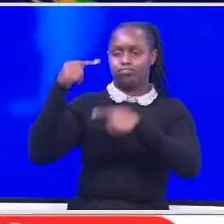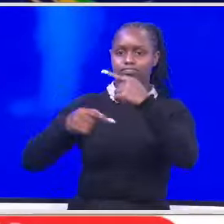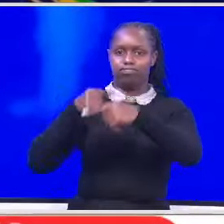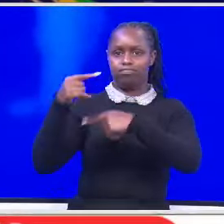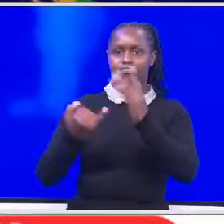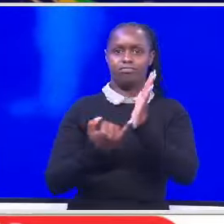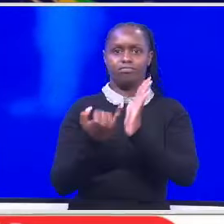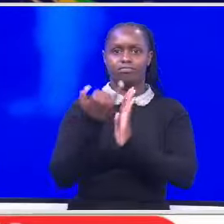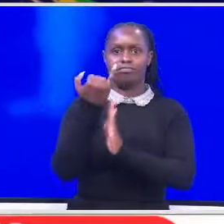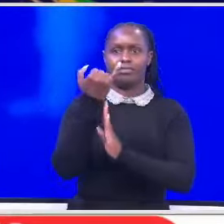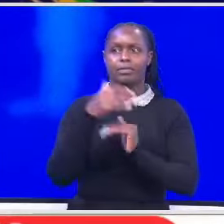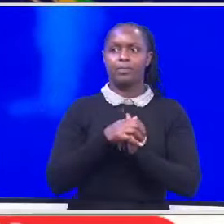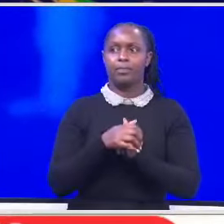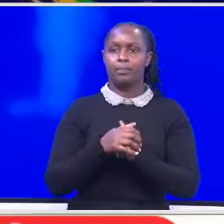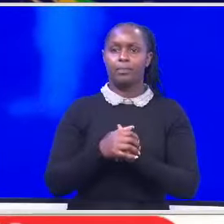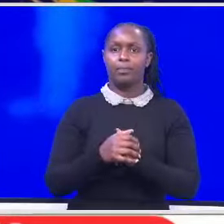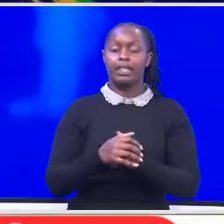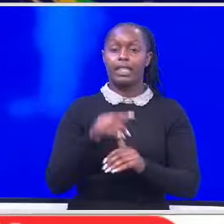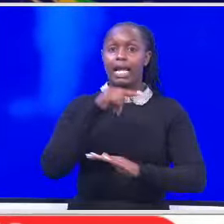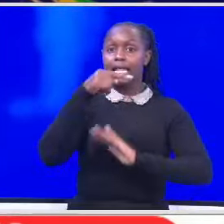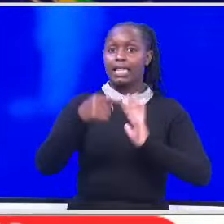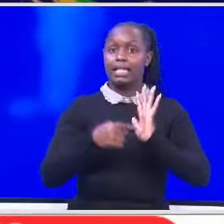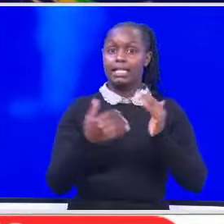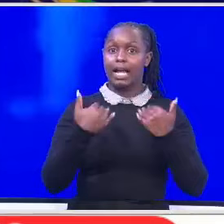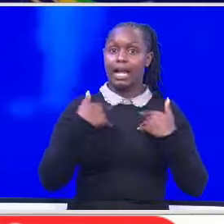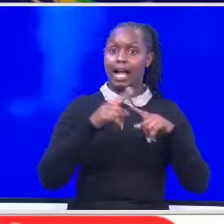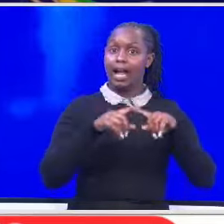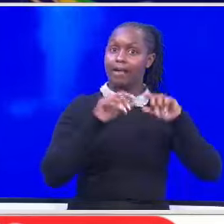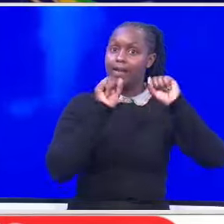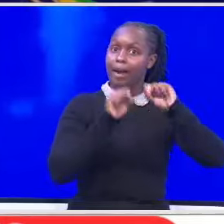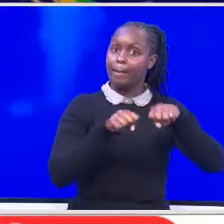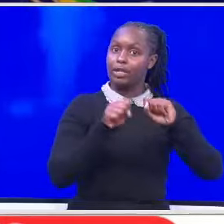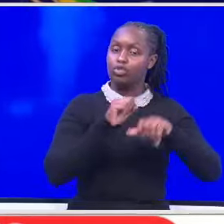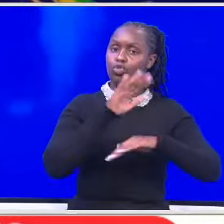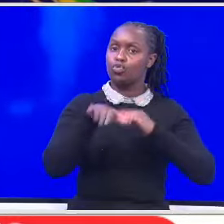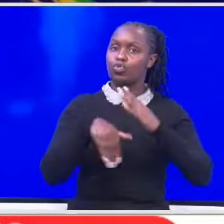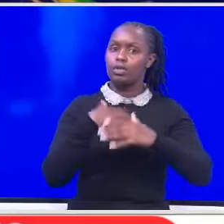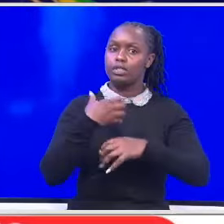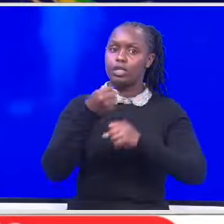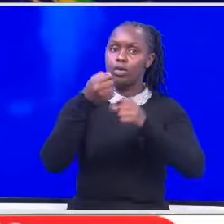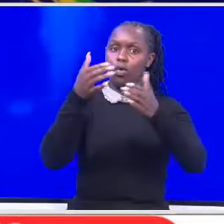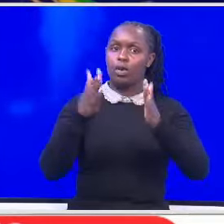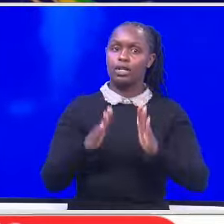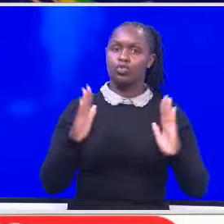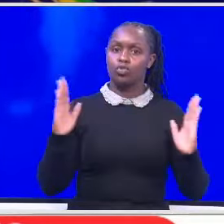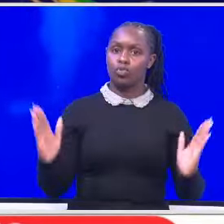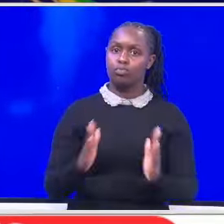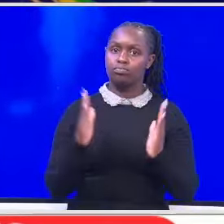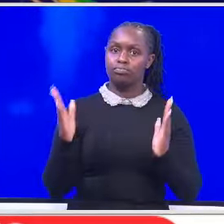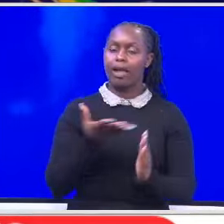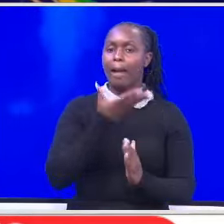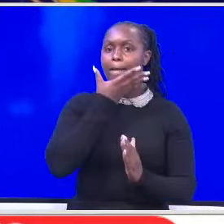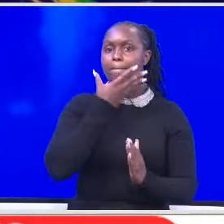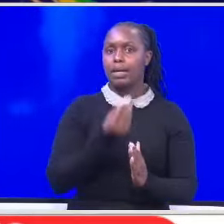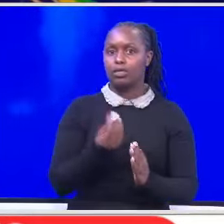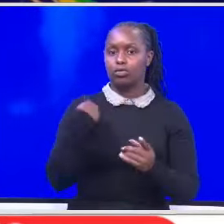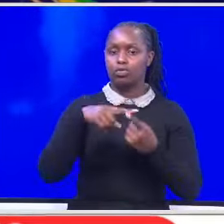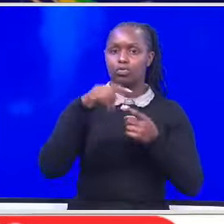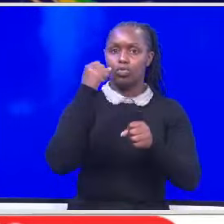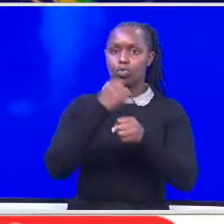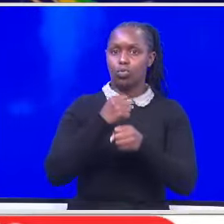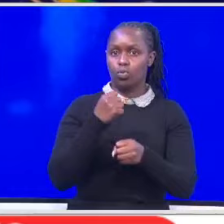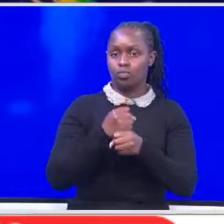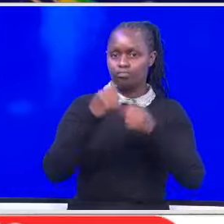juu. This calls a concerted effort to all the stakeholders to encourage more male students to take human resource